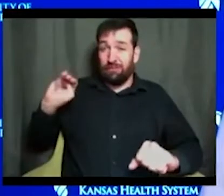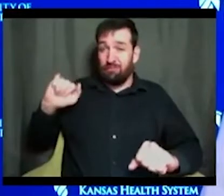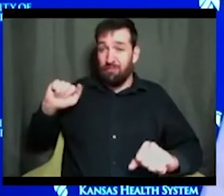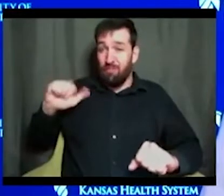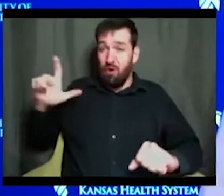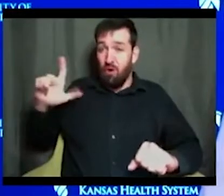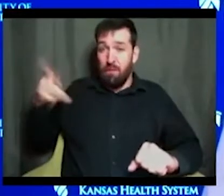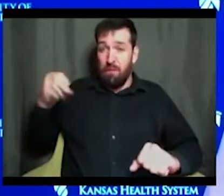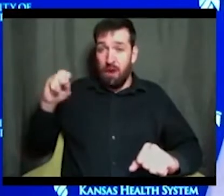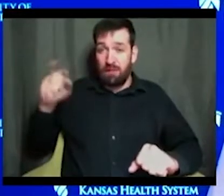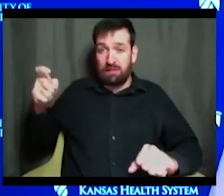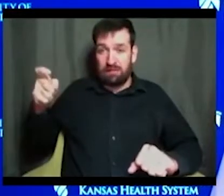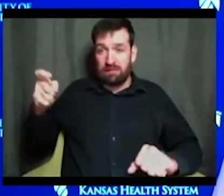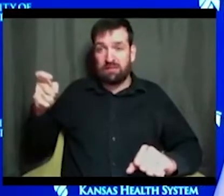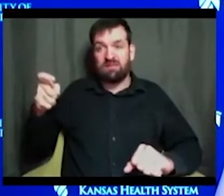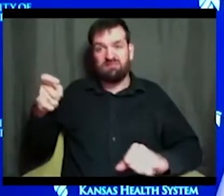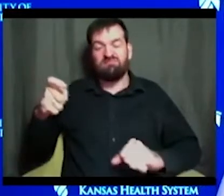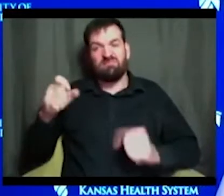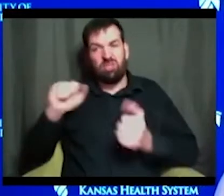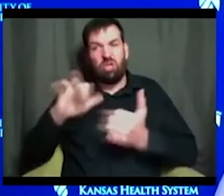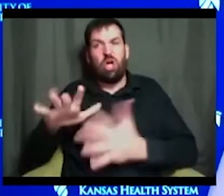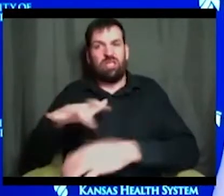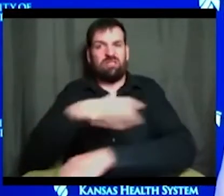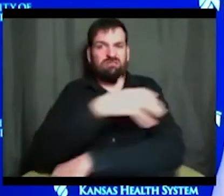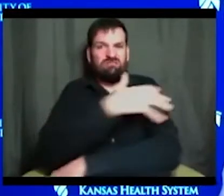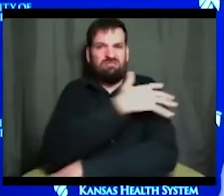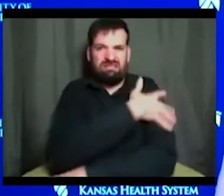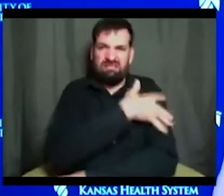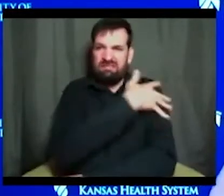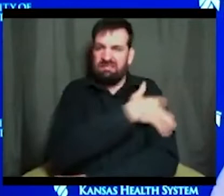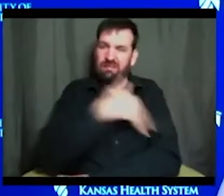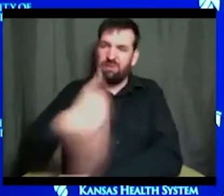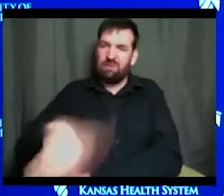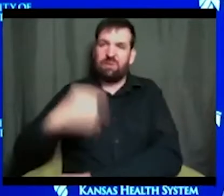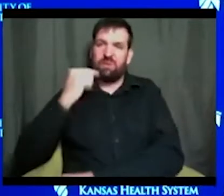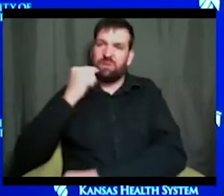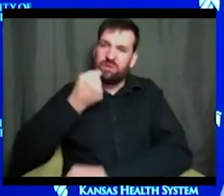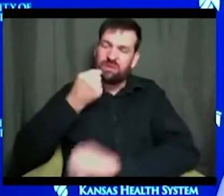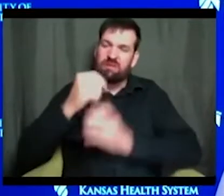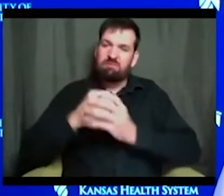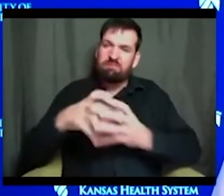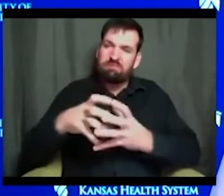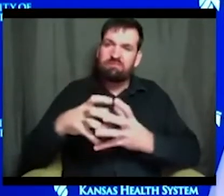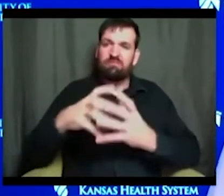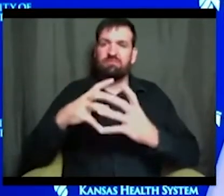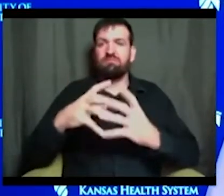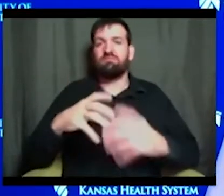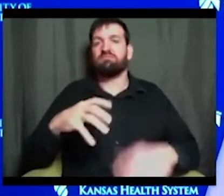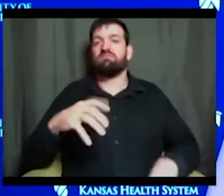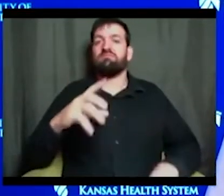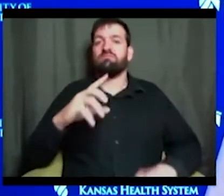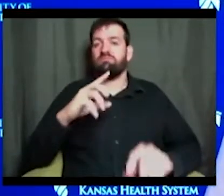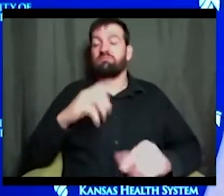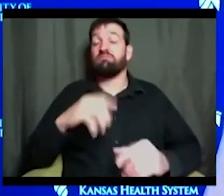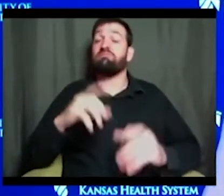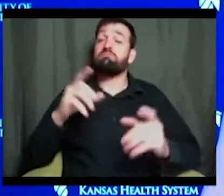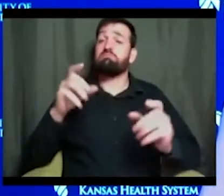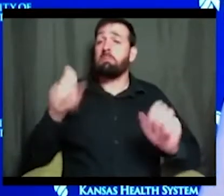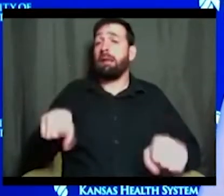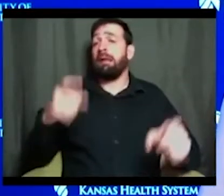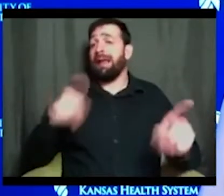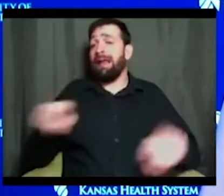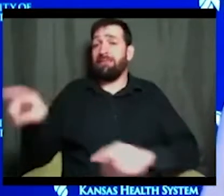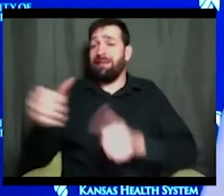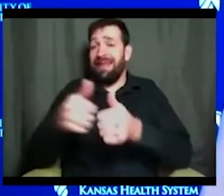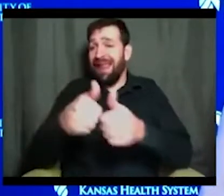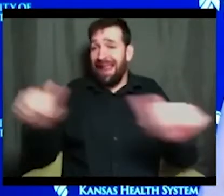local damage and inflammation and inflammatory response. It can happen with any of these vaccines, really. I